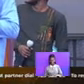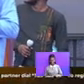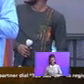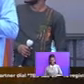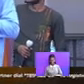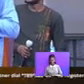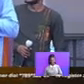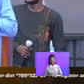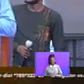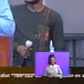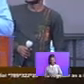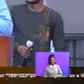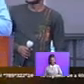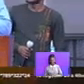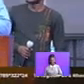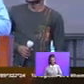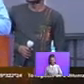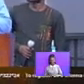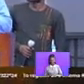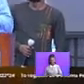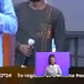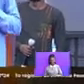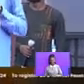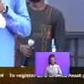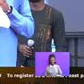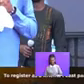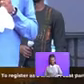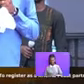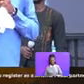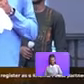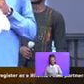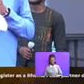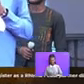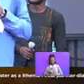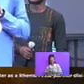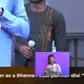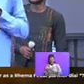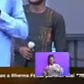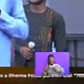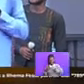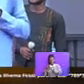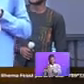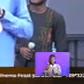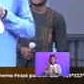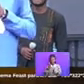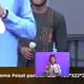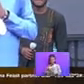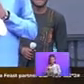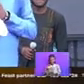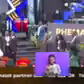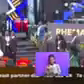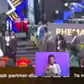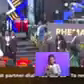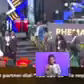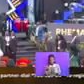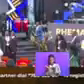1,500 give H they are asking how do they pay man of